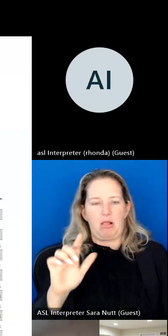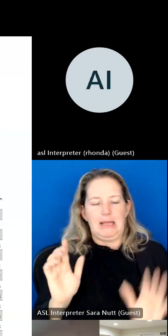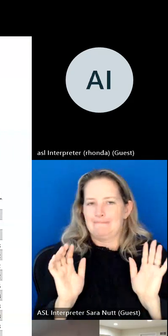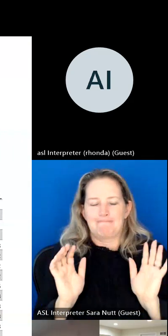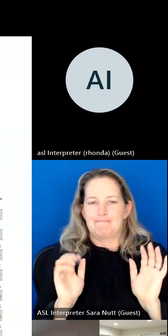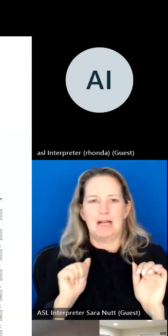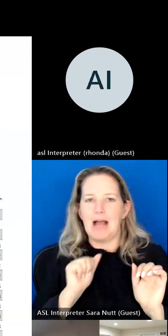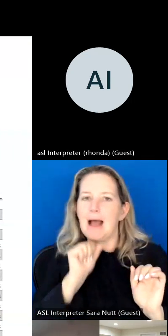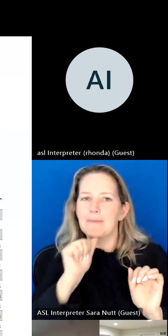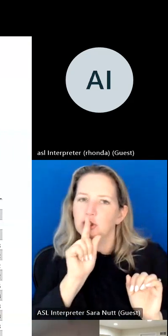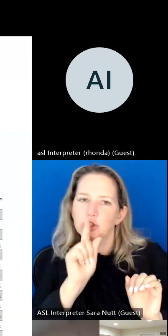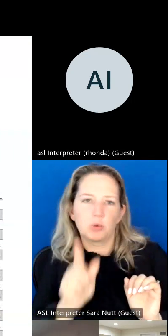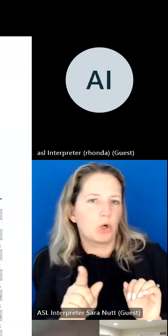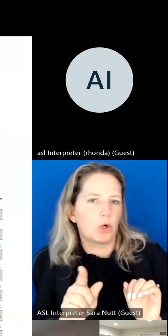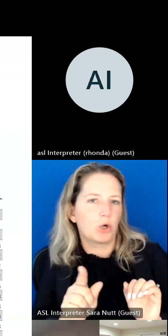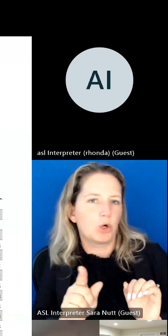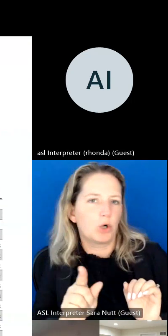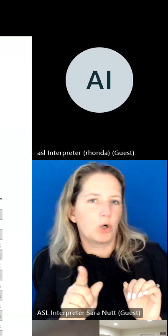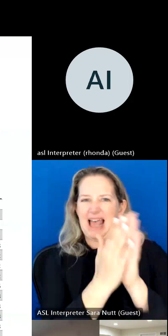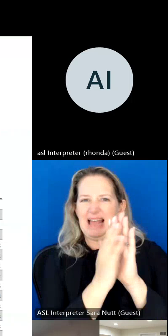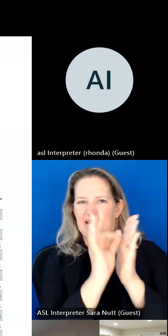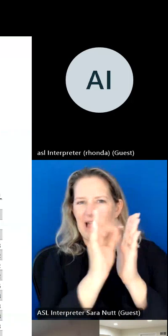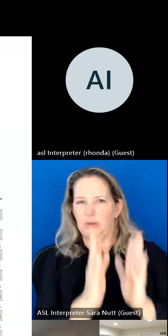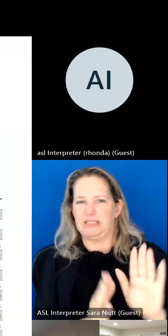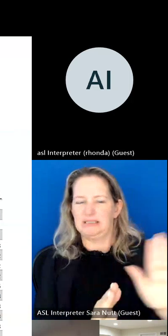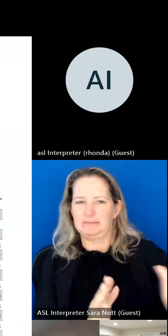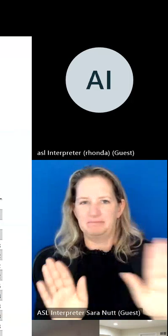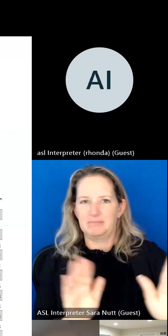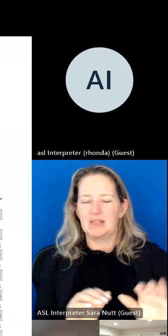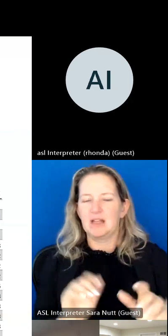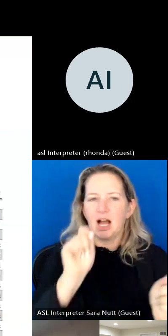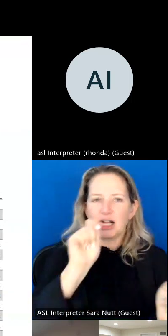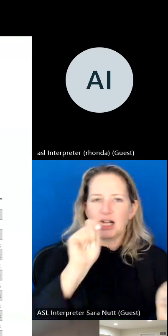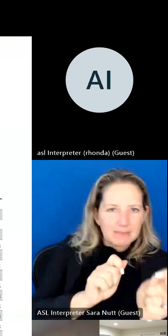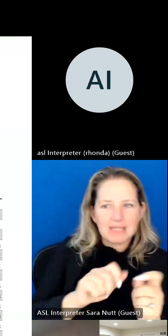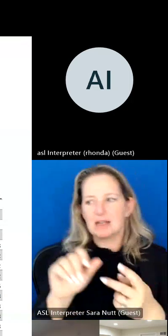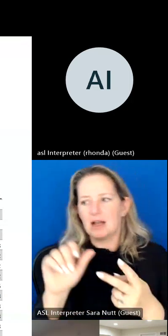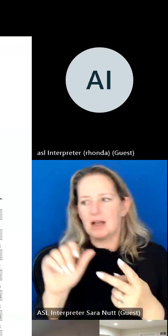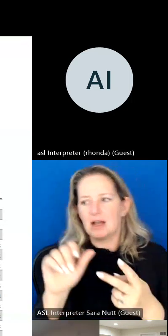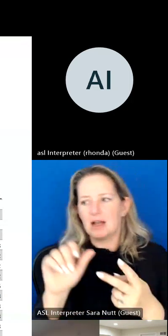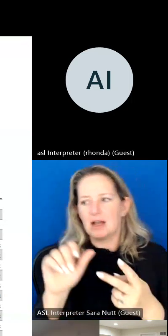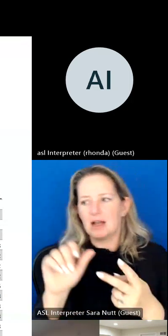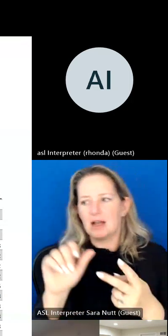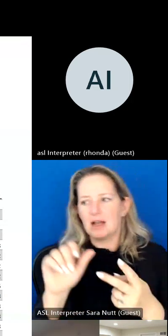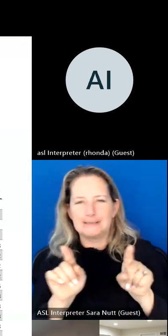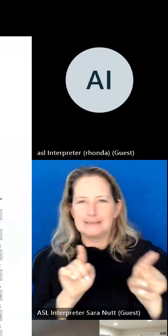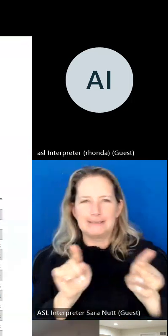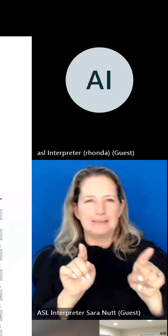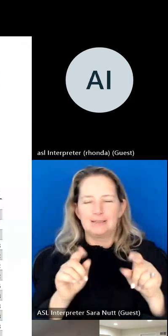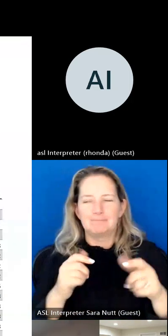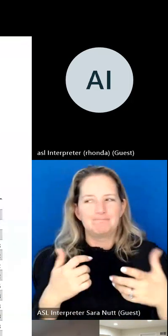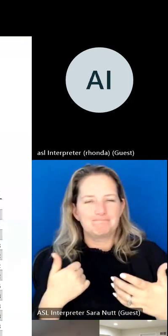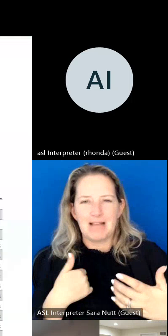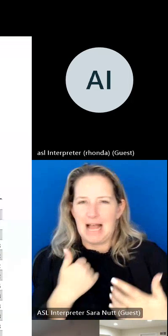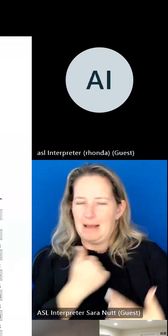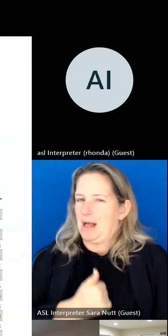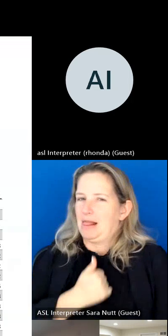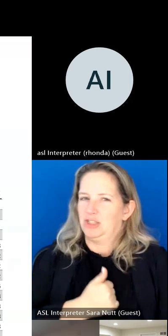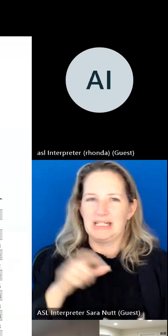I'm not sure the relationship between adjustments and accruals. We'll look into that. That's something for me to research. I apologize.